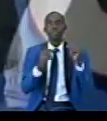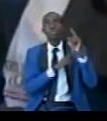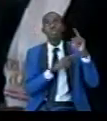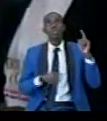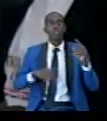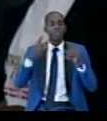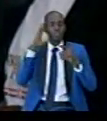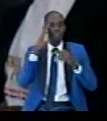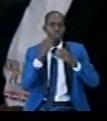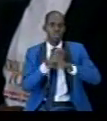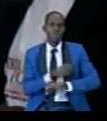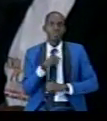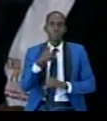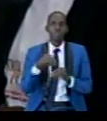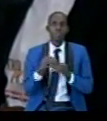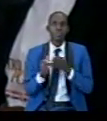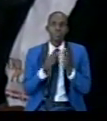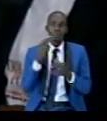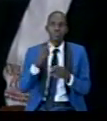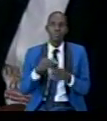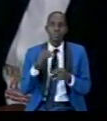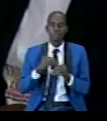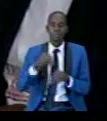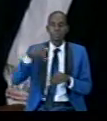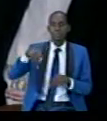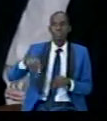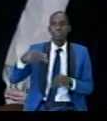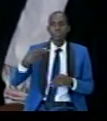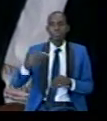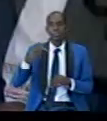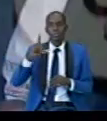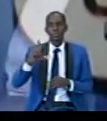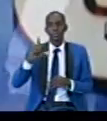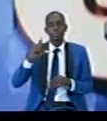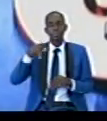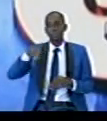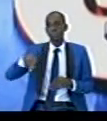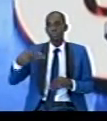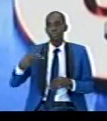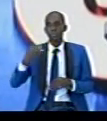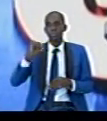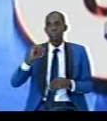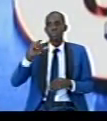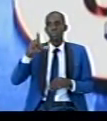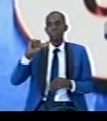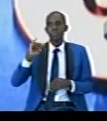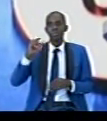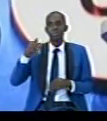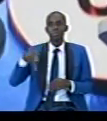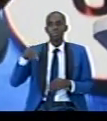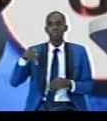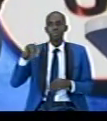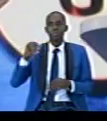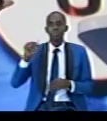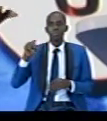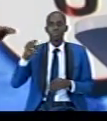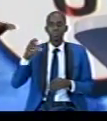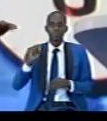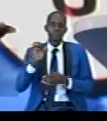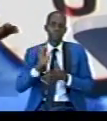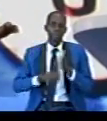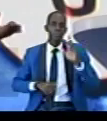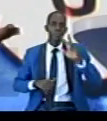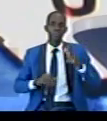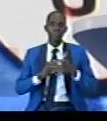protect you. Look at Philippians chapter 3 verse 13. In Philippians chapter 3 verse 13, brethren, I count